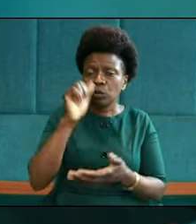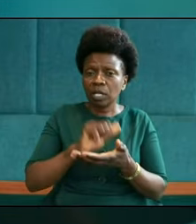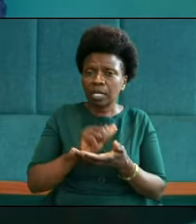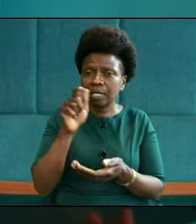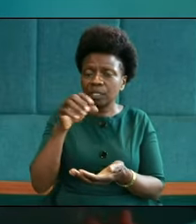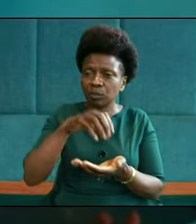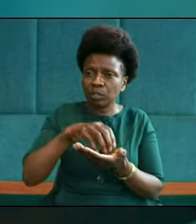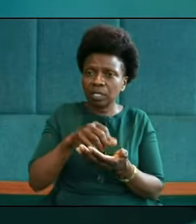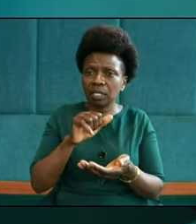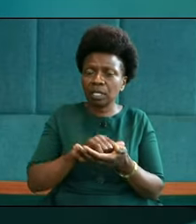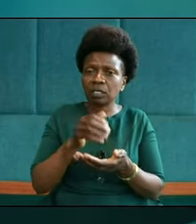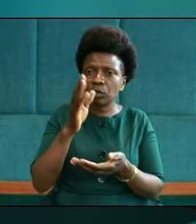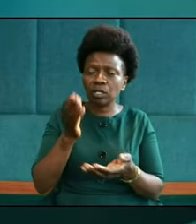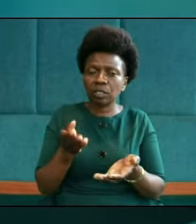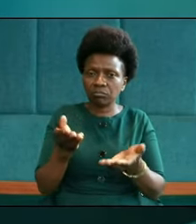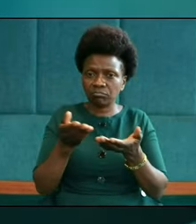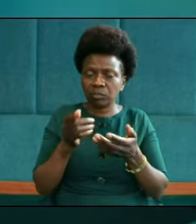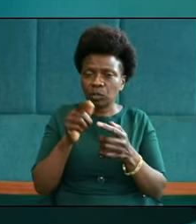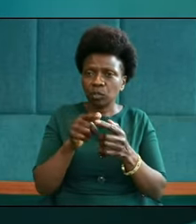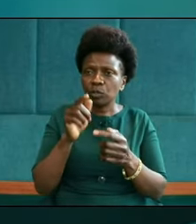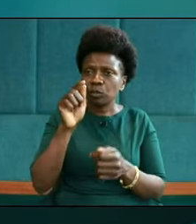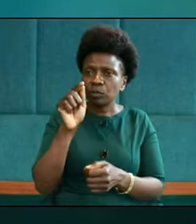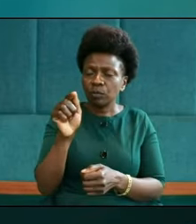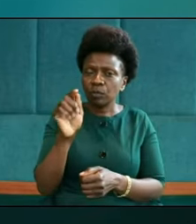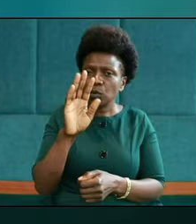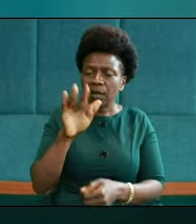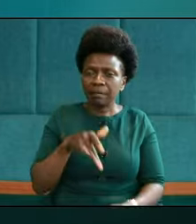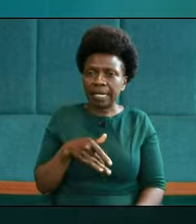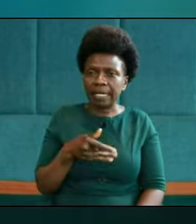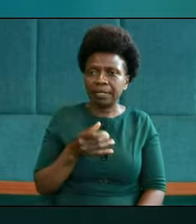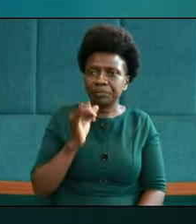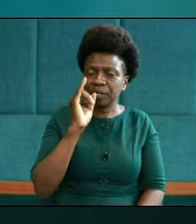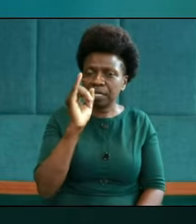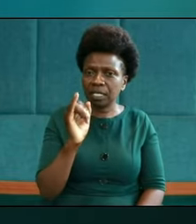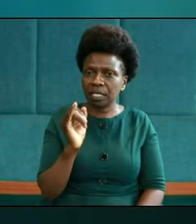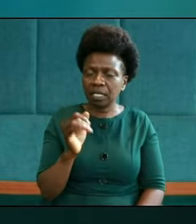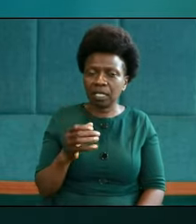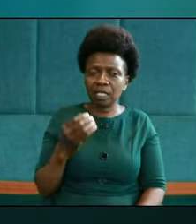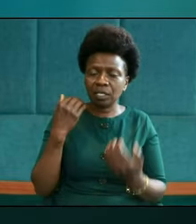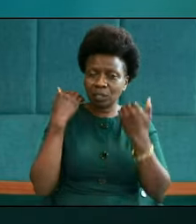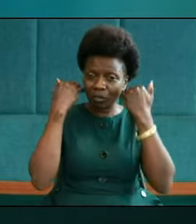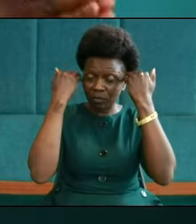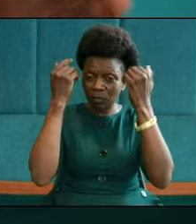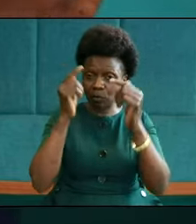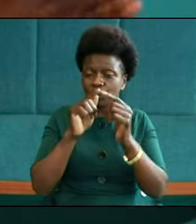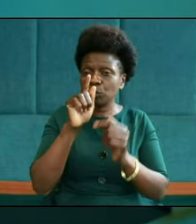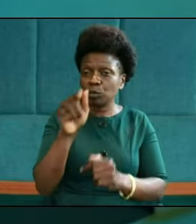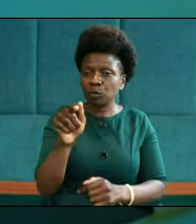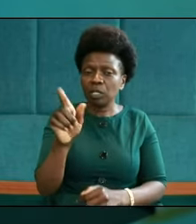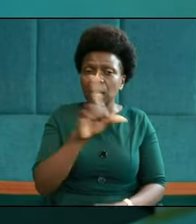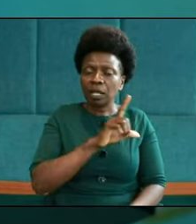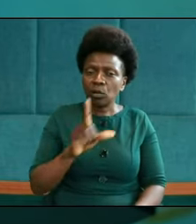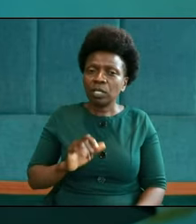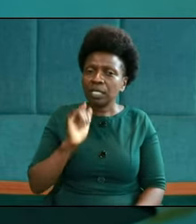that situation that God has called you to, that you are feeling, is so stressful to you, the Lord is